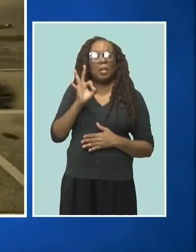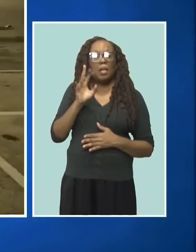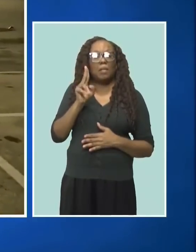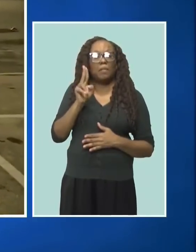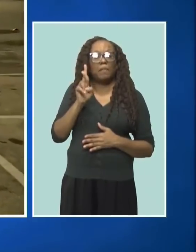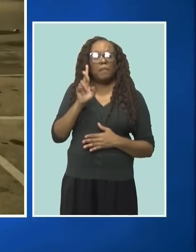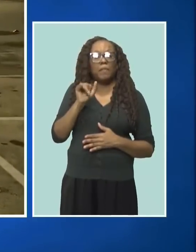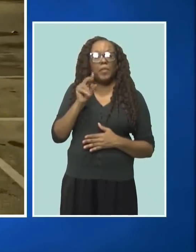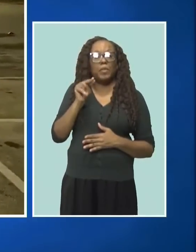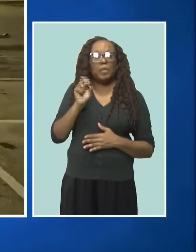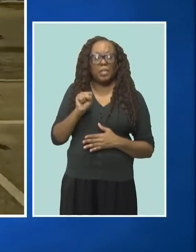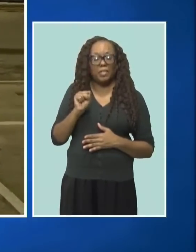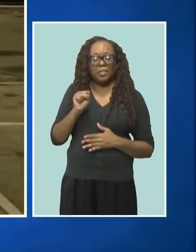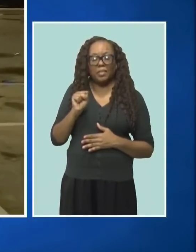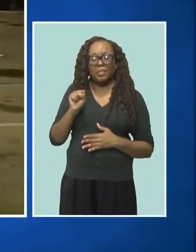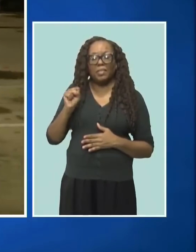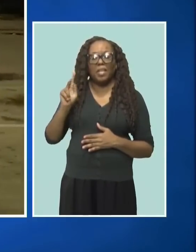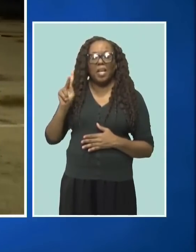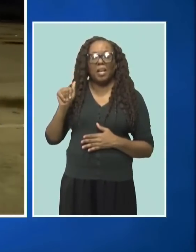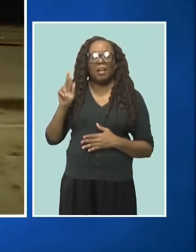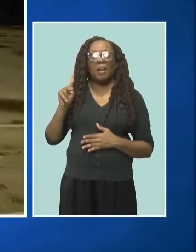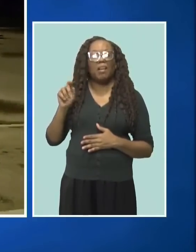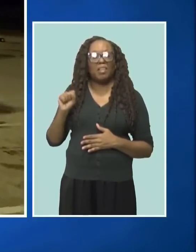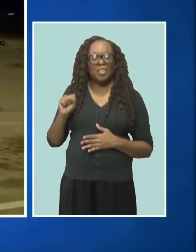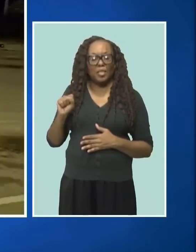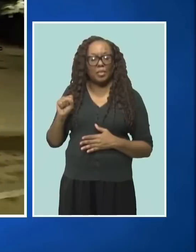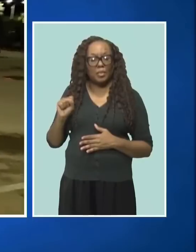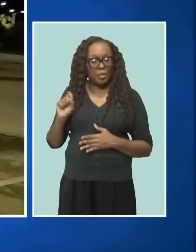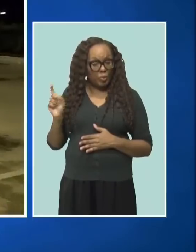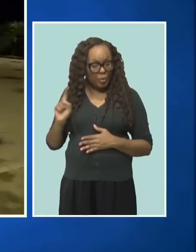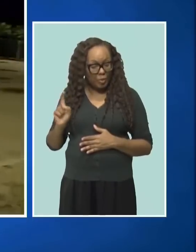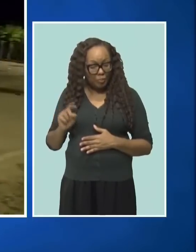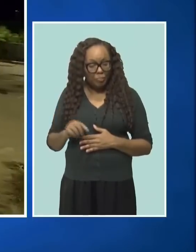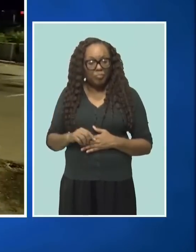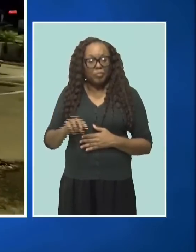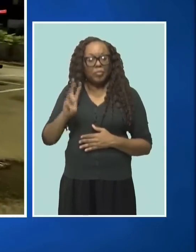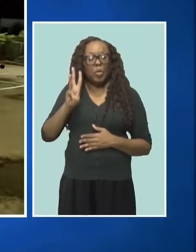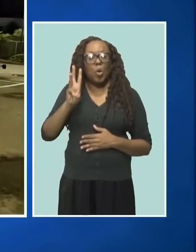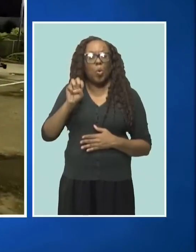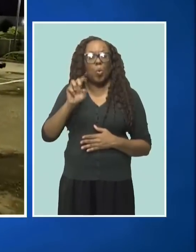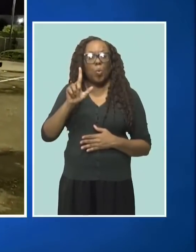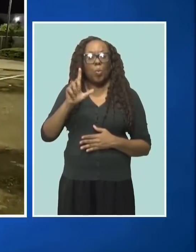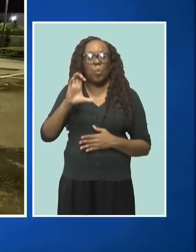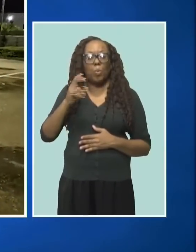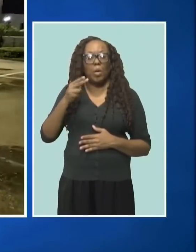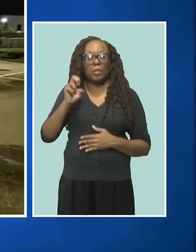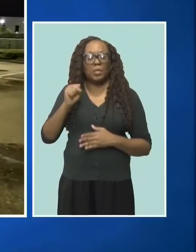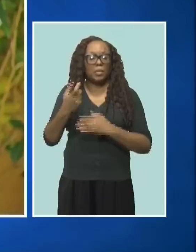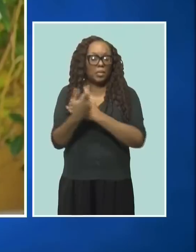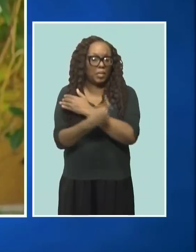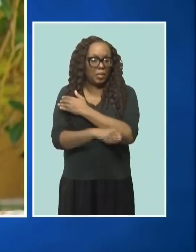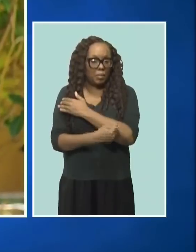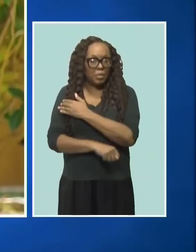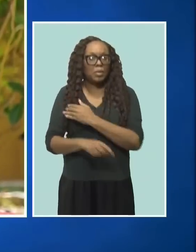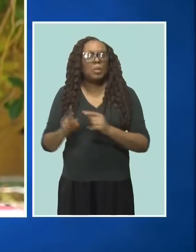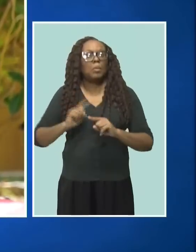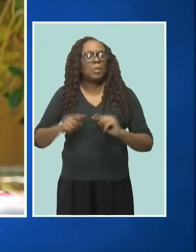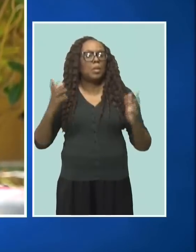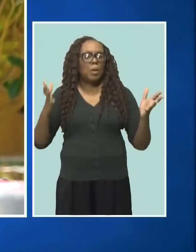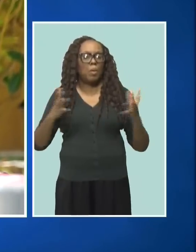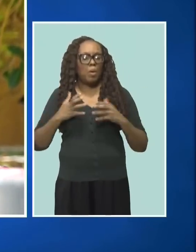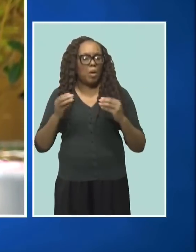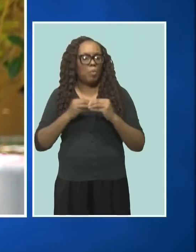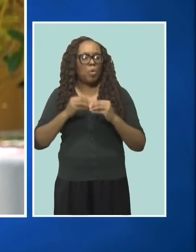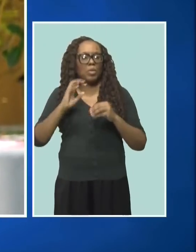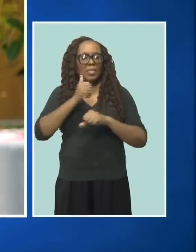from the Walk, Welches, St. Thomas, but as they develop, they will be looking at other locations. He notes, with technical assistance from